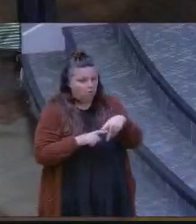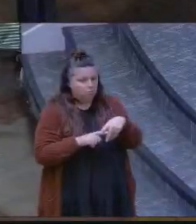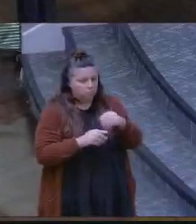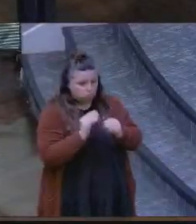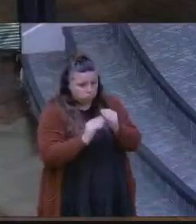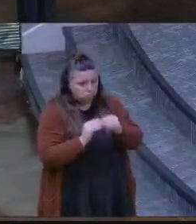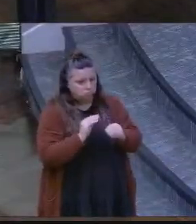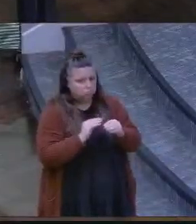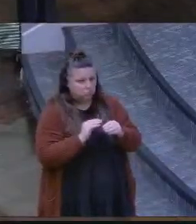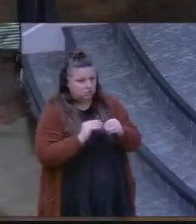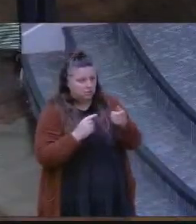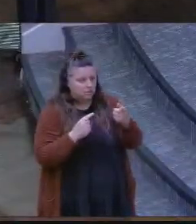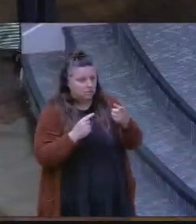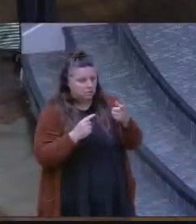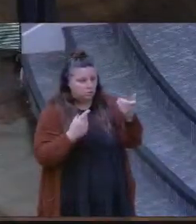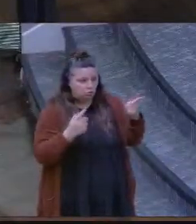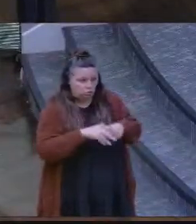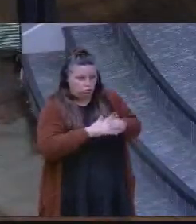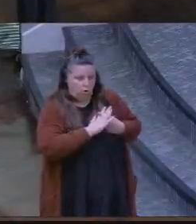there.